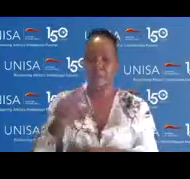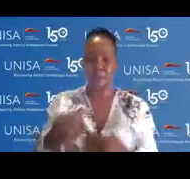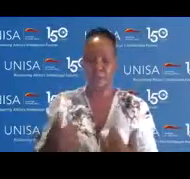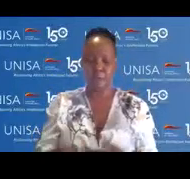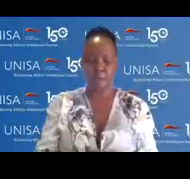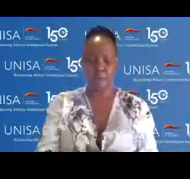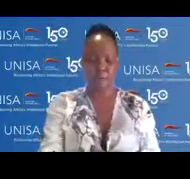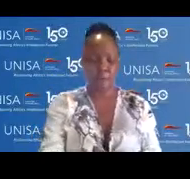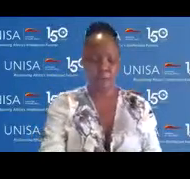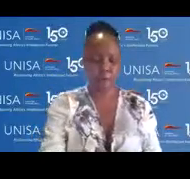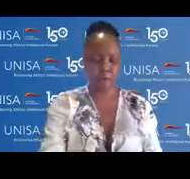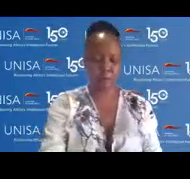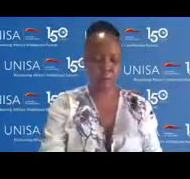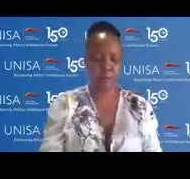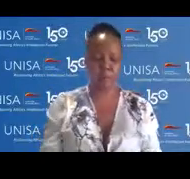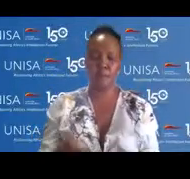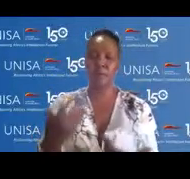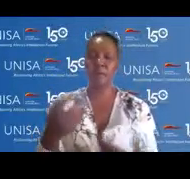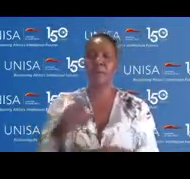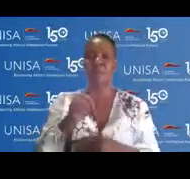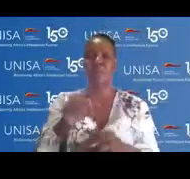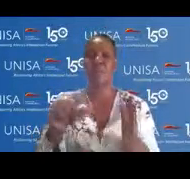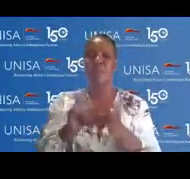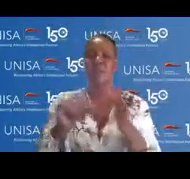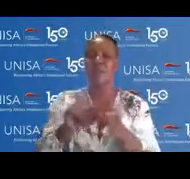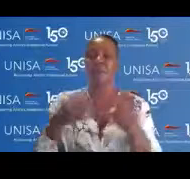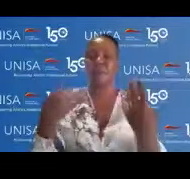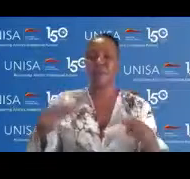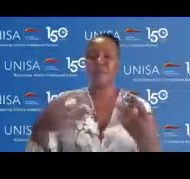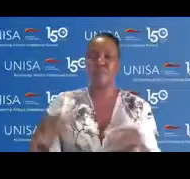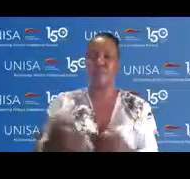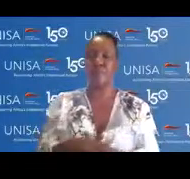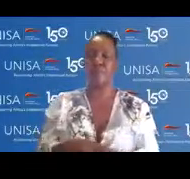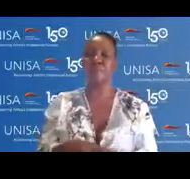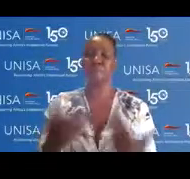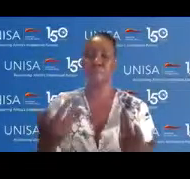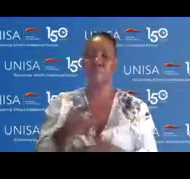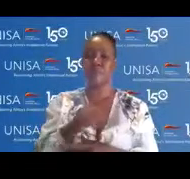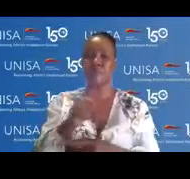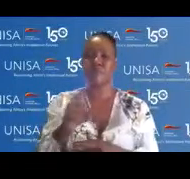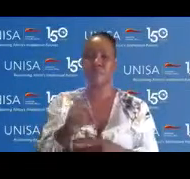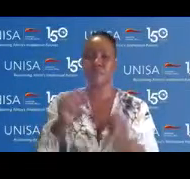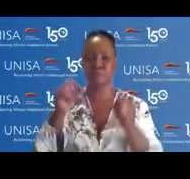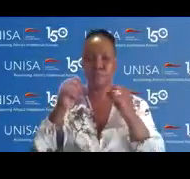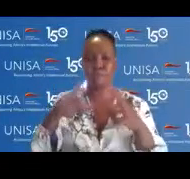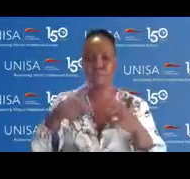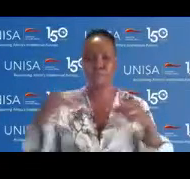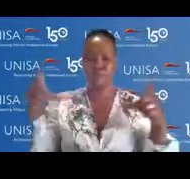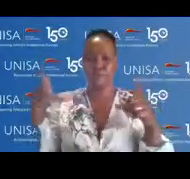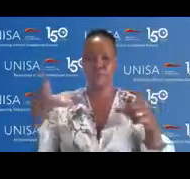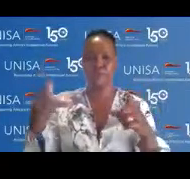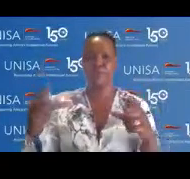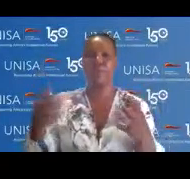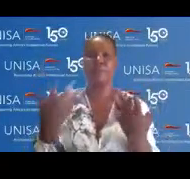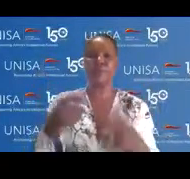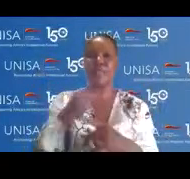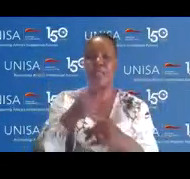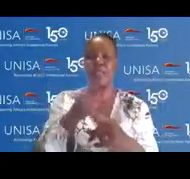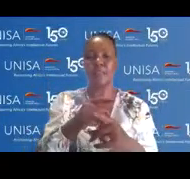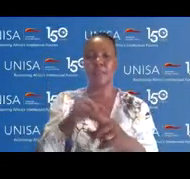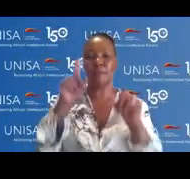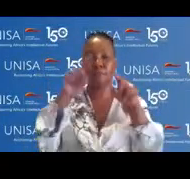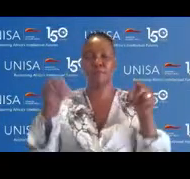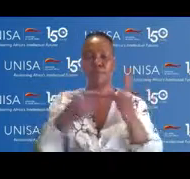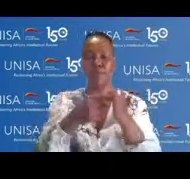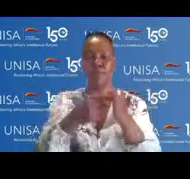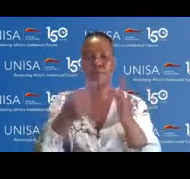actually very, very interesting. So definitely they have just zoomed in on the picture to show you this is what Panele was referring to. If you don't